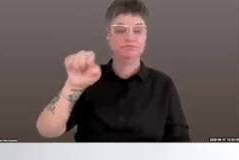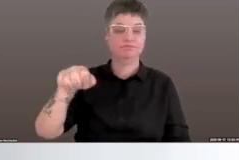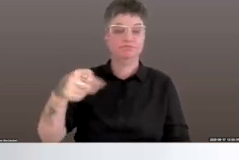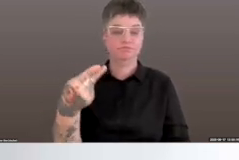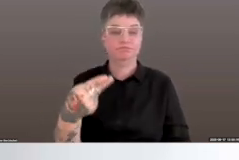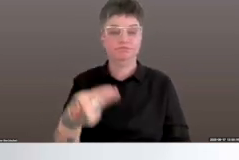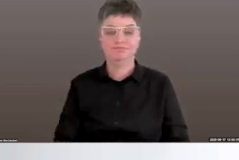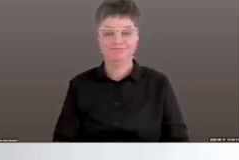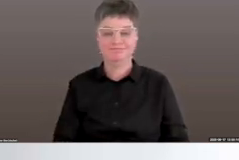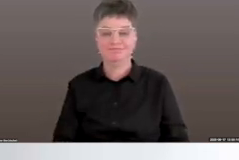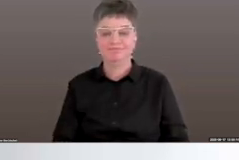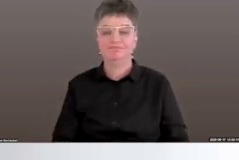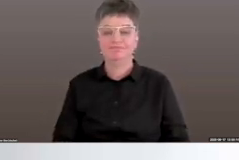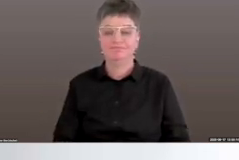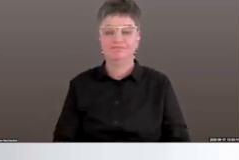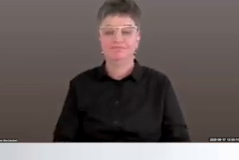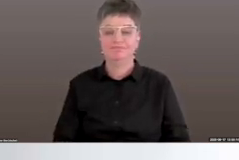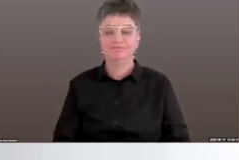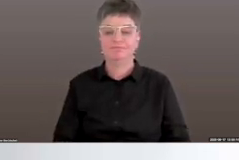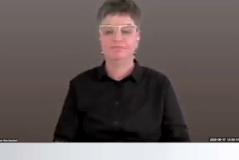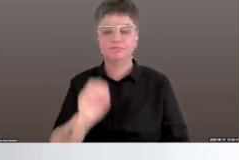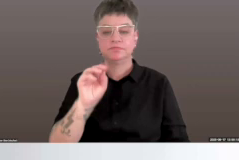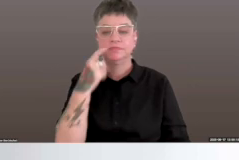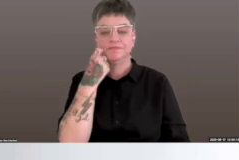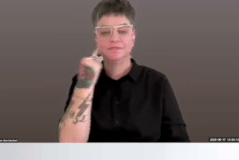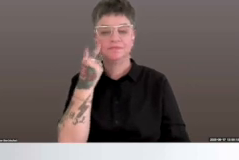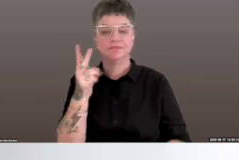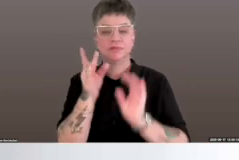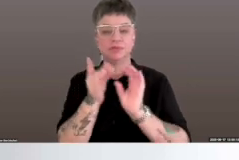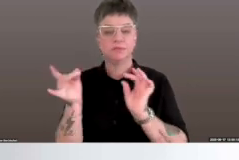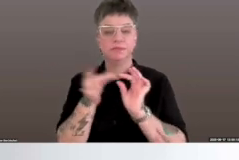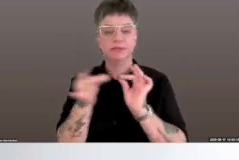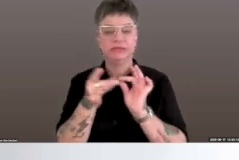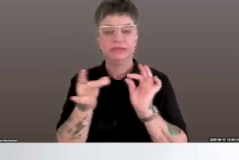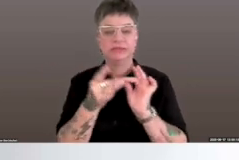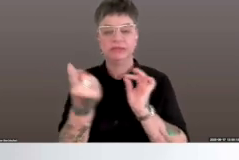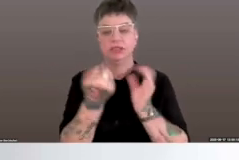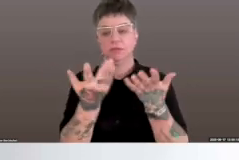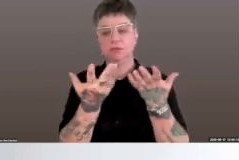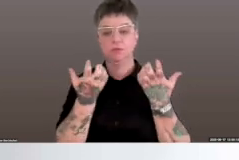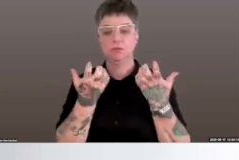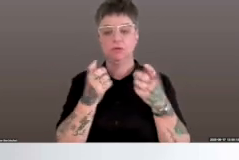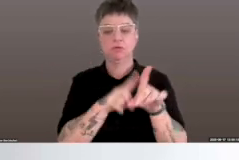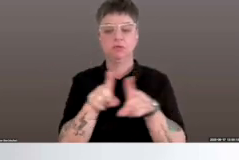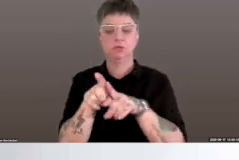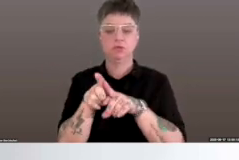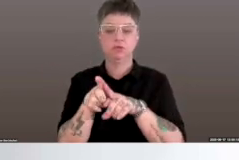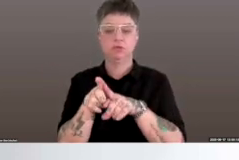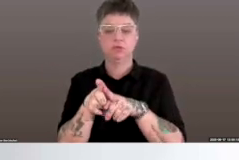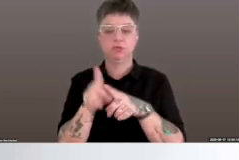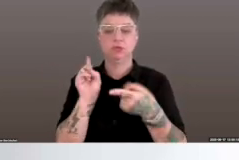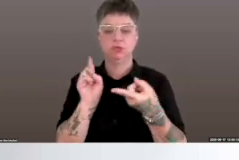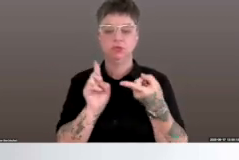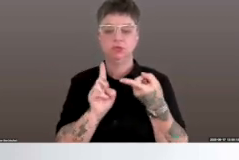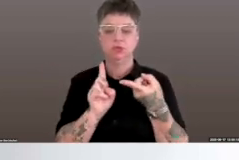Thanks. And just saw a comment. There's someone that wanted to also